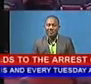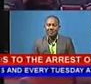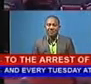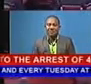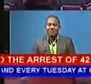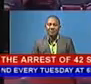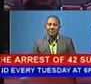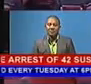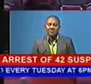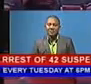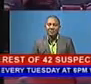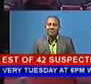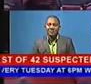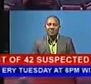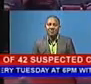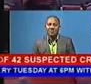Okay.